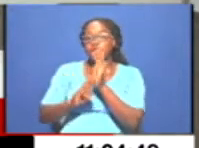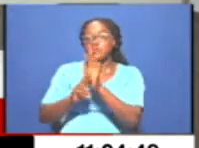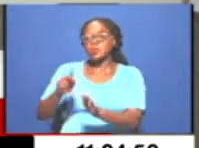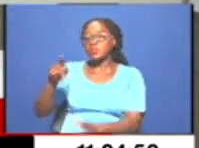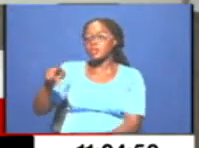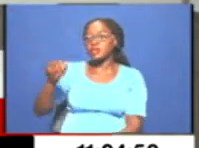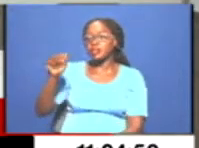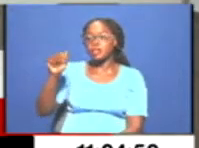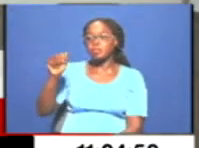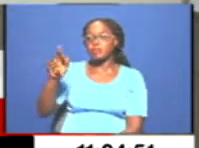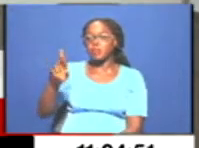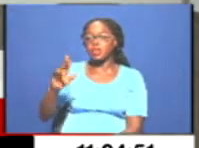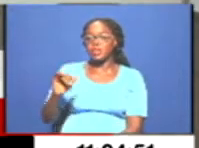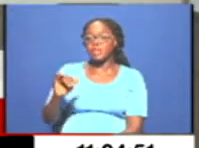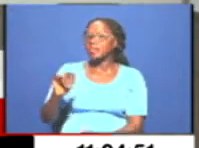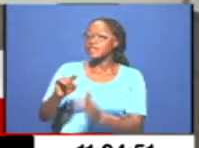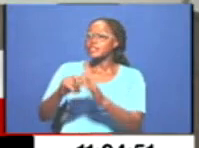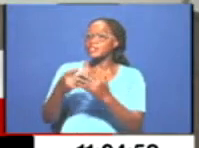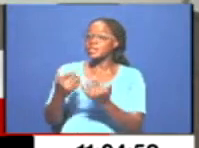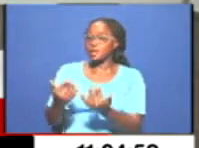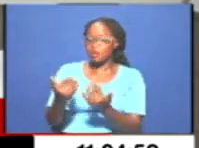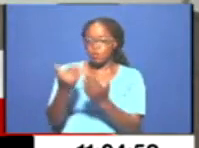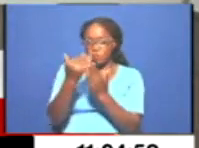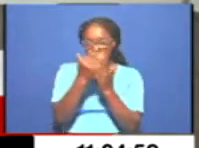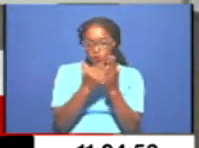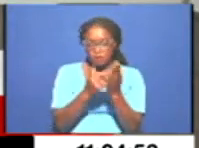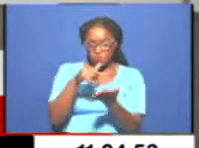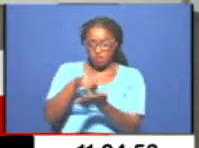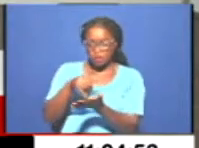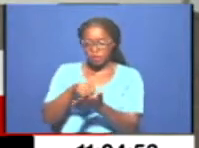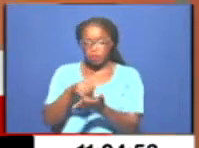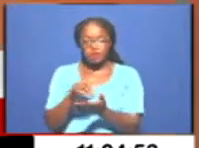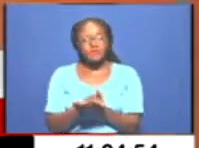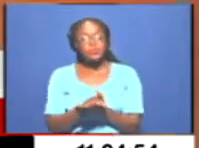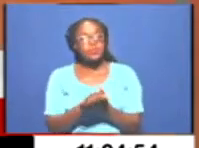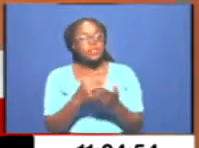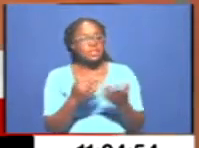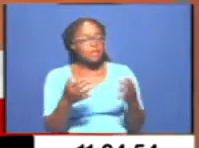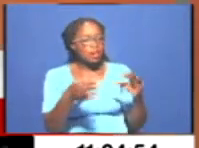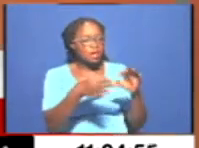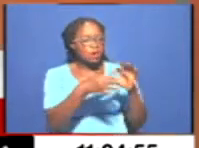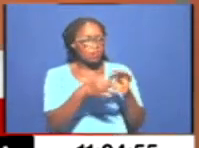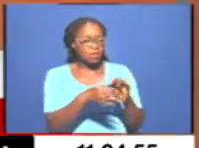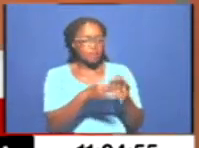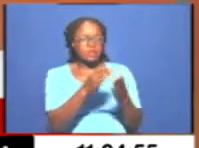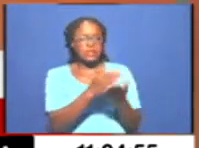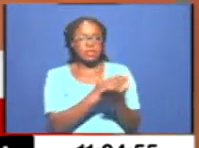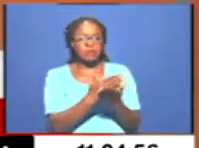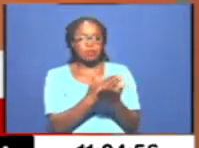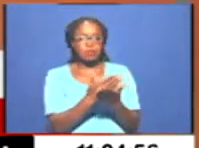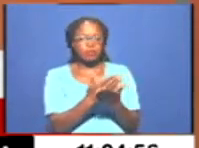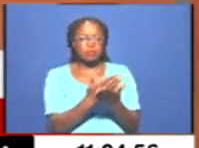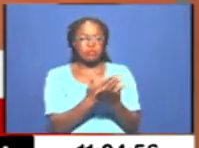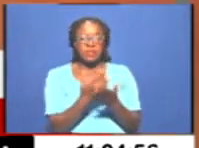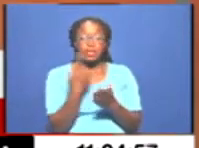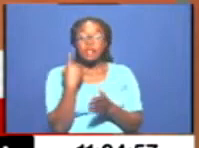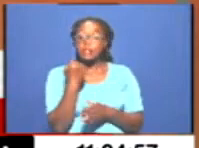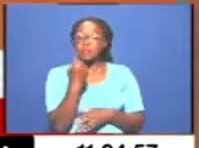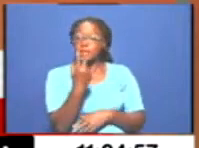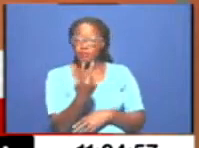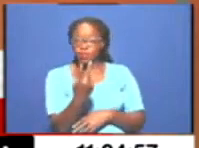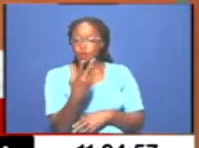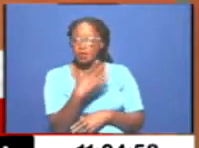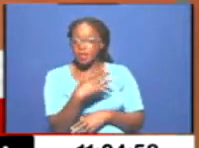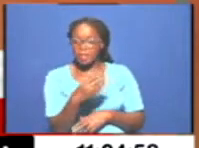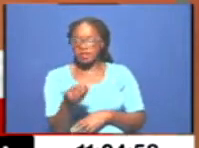in programs from now. Now, this, I would like to combine some, I think, point number two, and